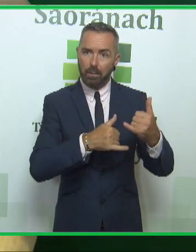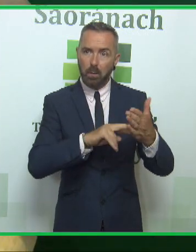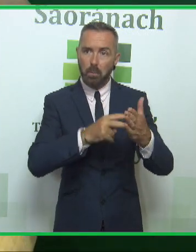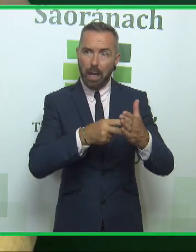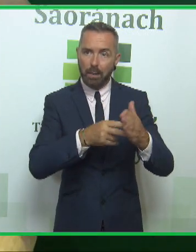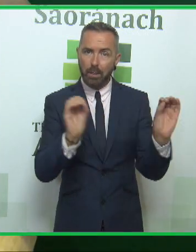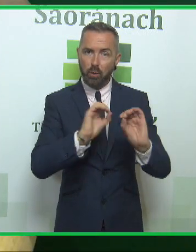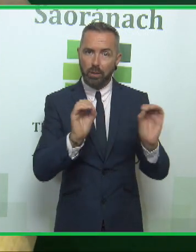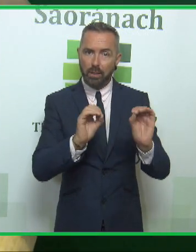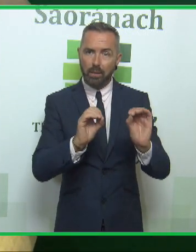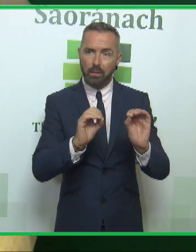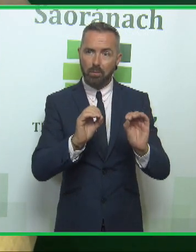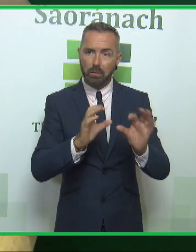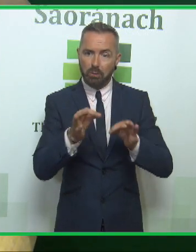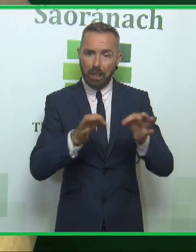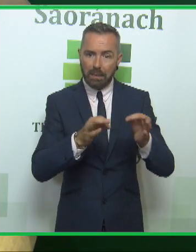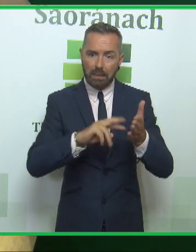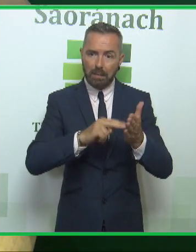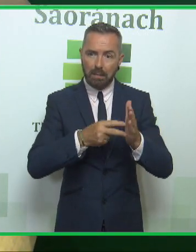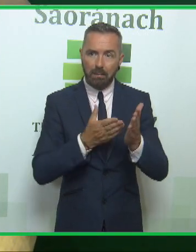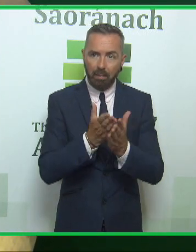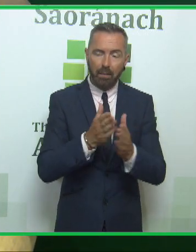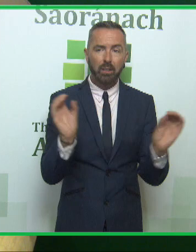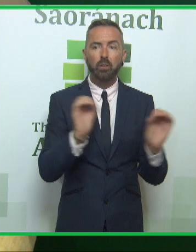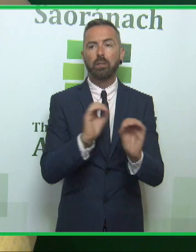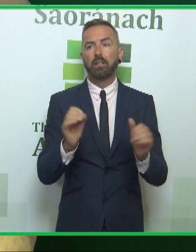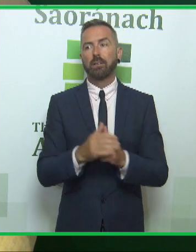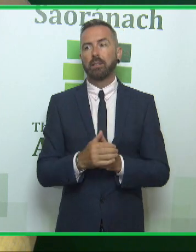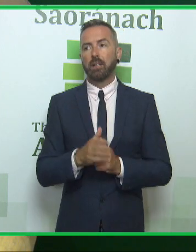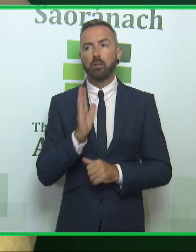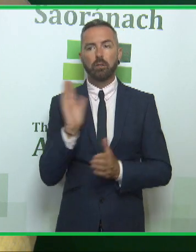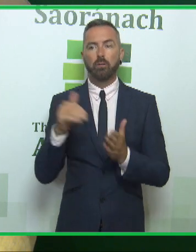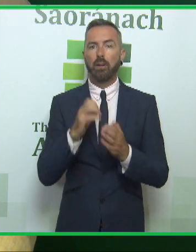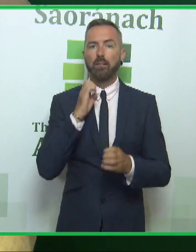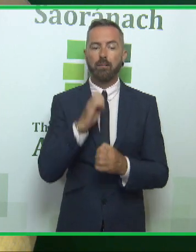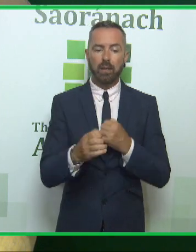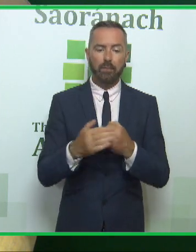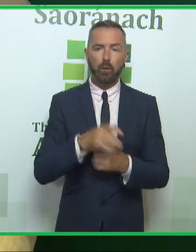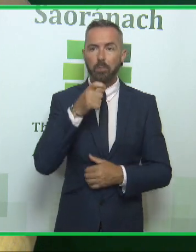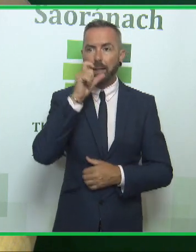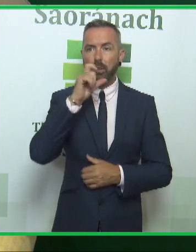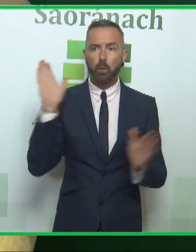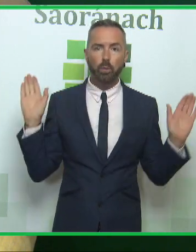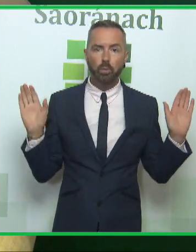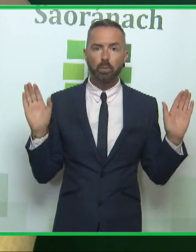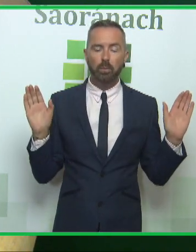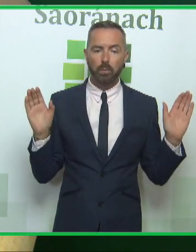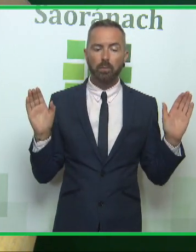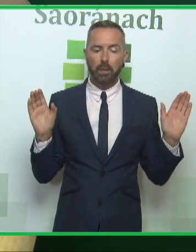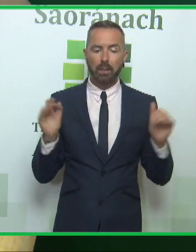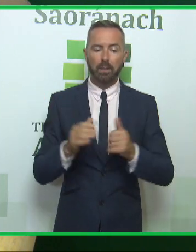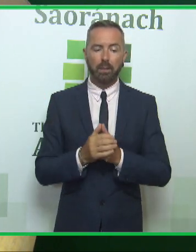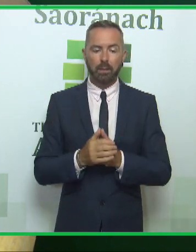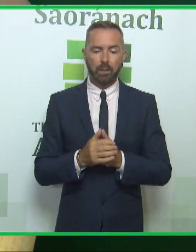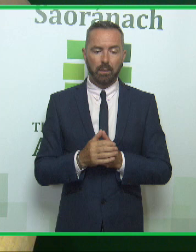What structures can we bring in? You were just there, you showed up every day for your methadone, and they dealt with all